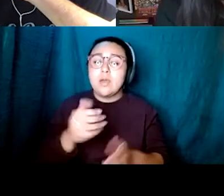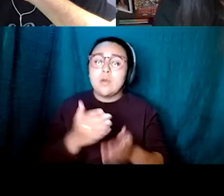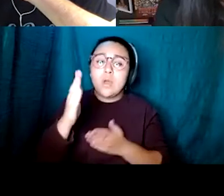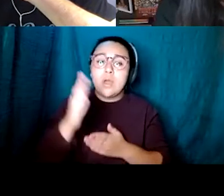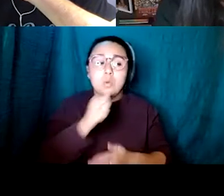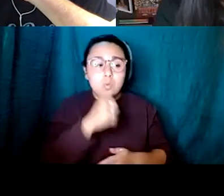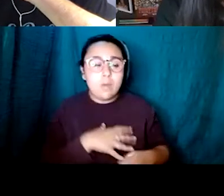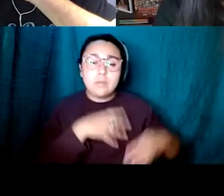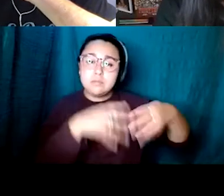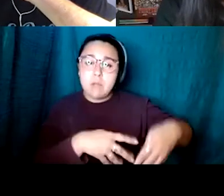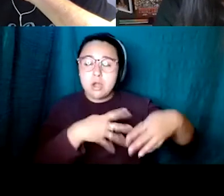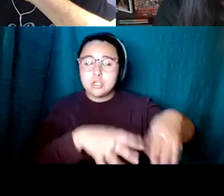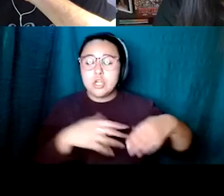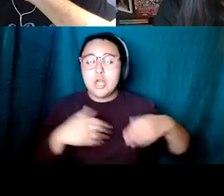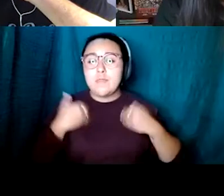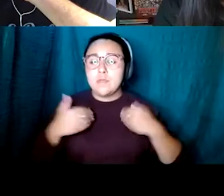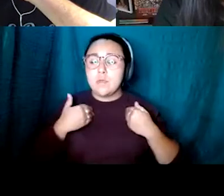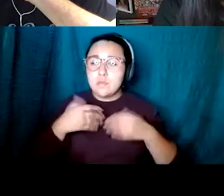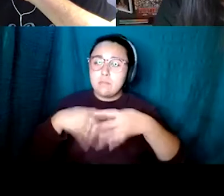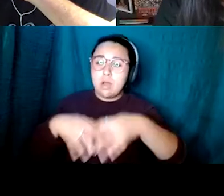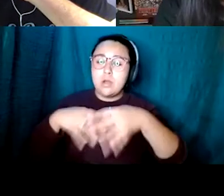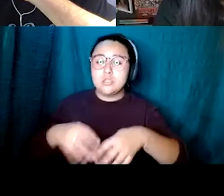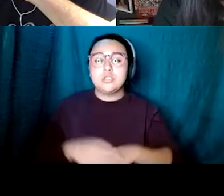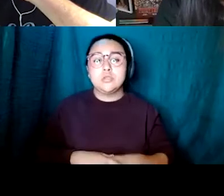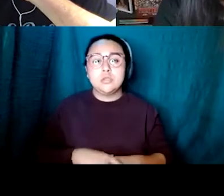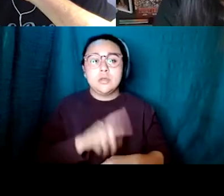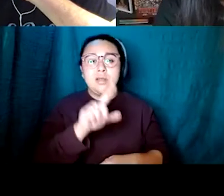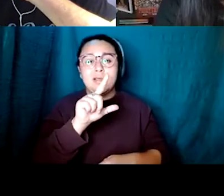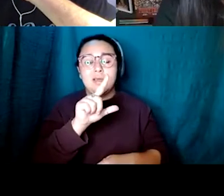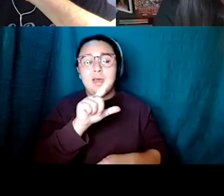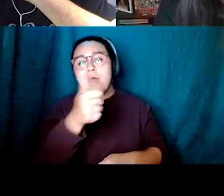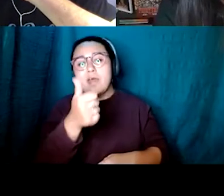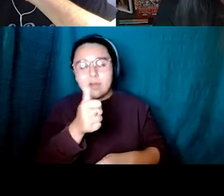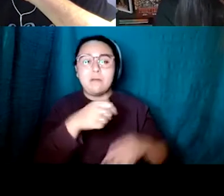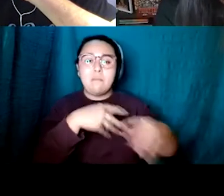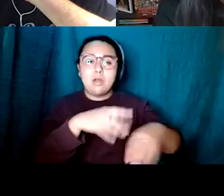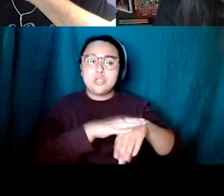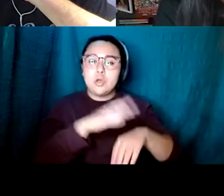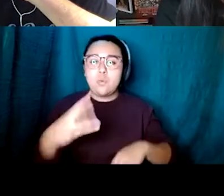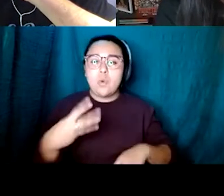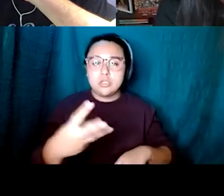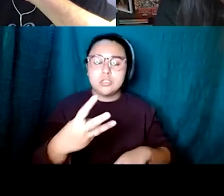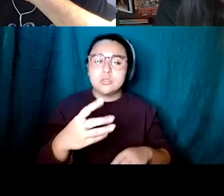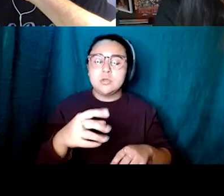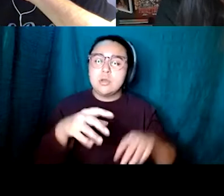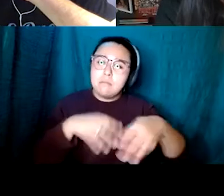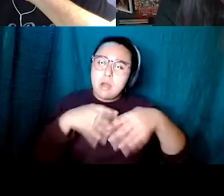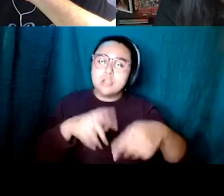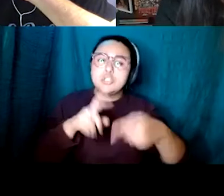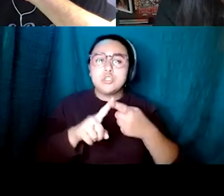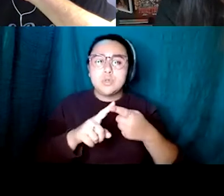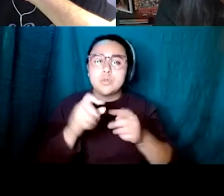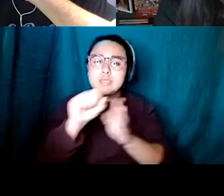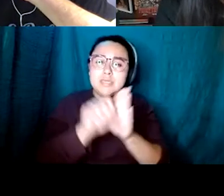March and the Youth March for Our Lives and the Latino March on Washington. We've marched to state capitals, to city